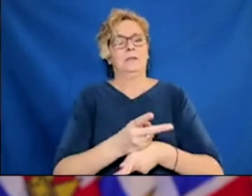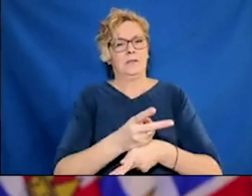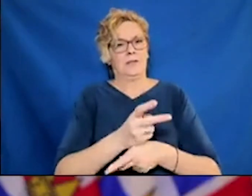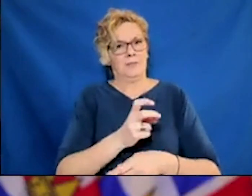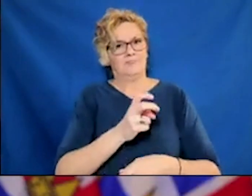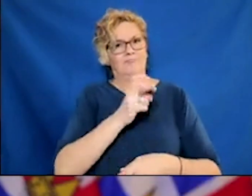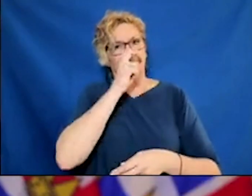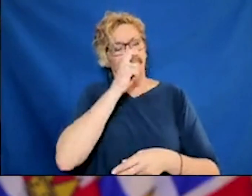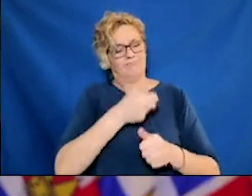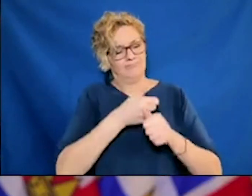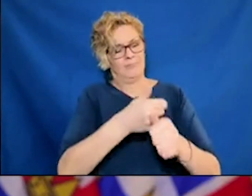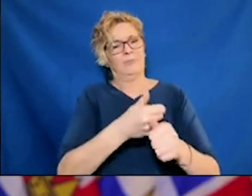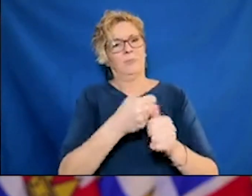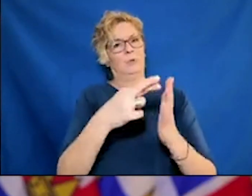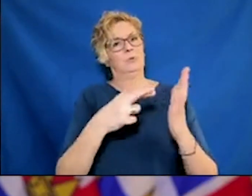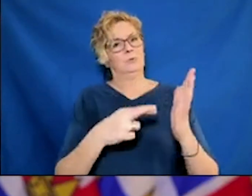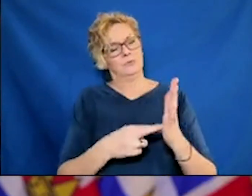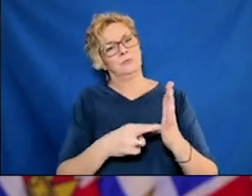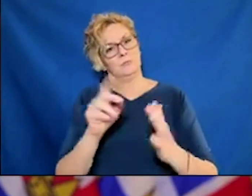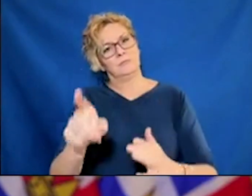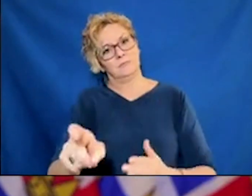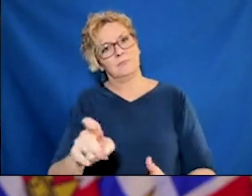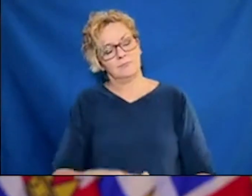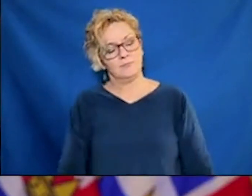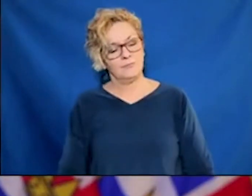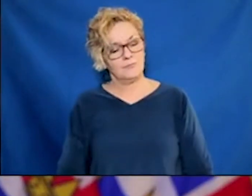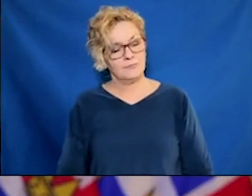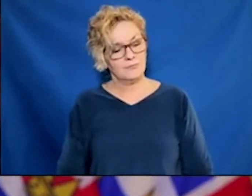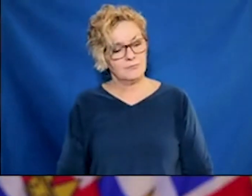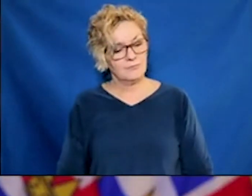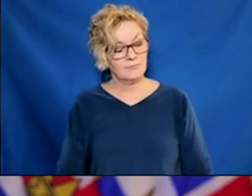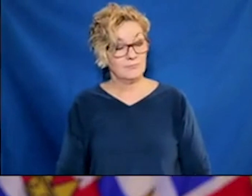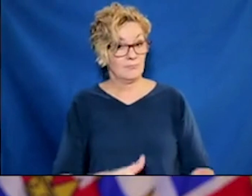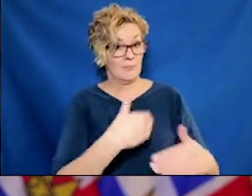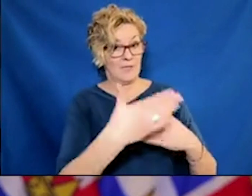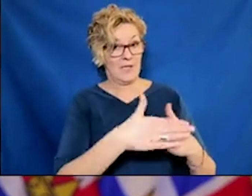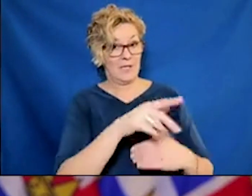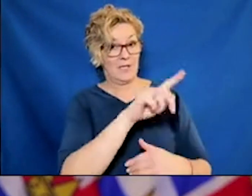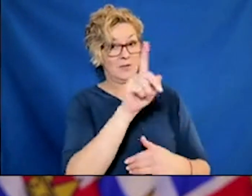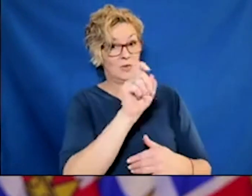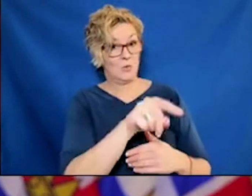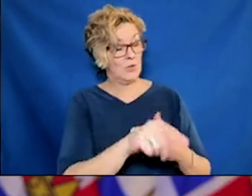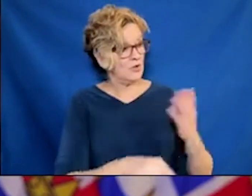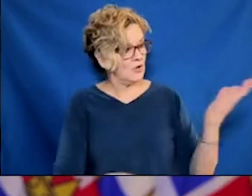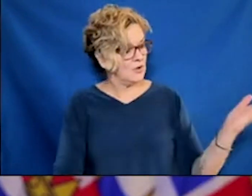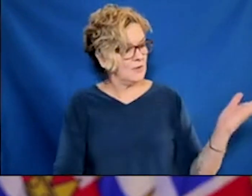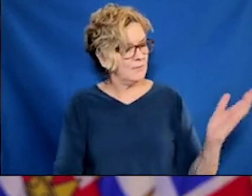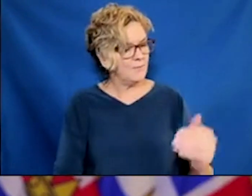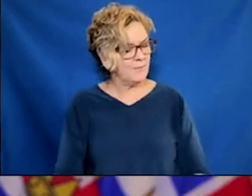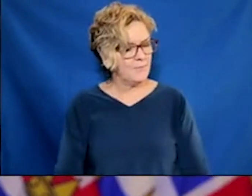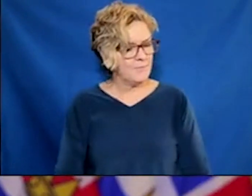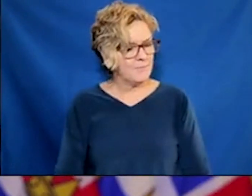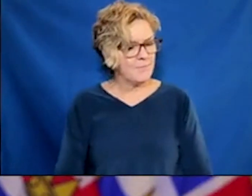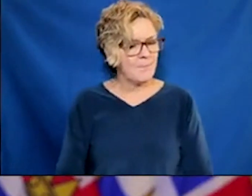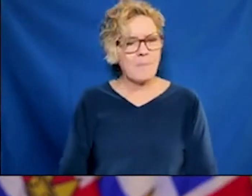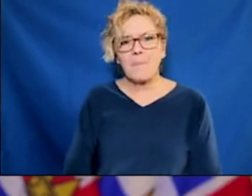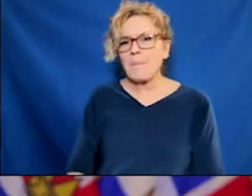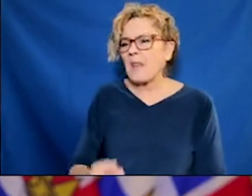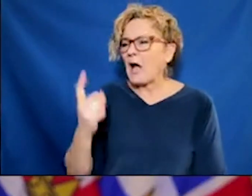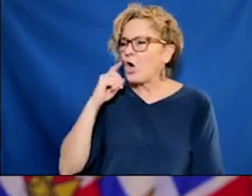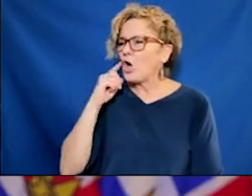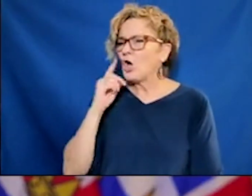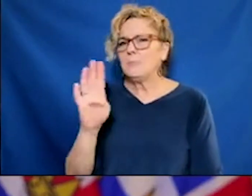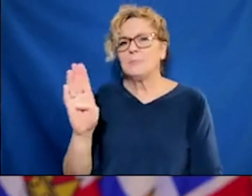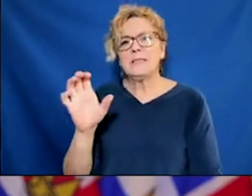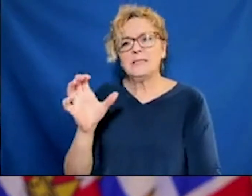federal government has sent British Columbia about 1.3 million of these rapid test kits. And I'm just wondering, what are we